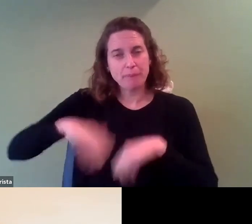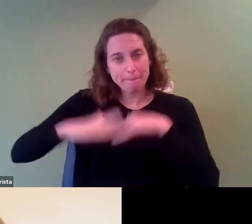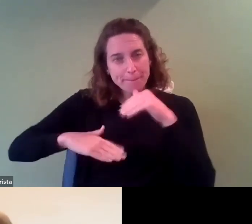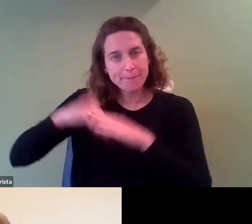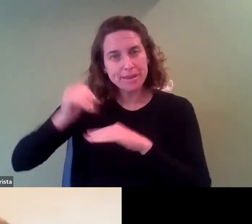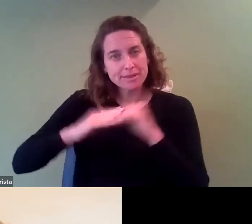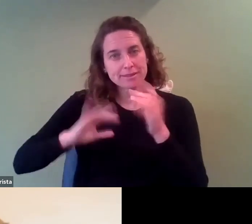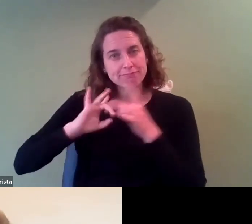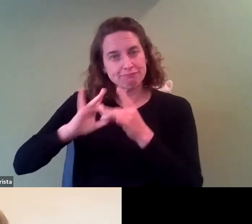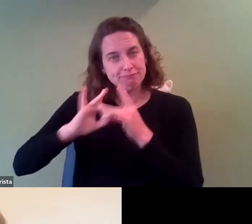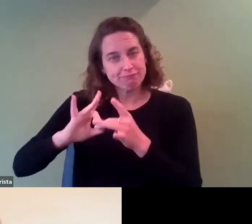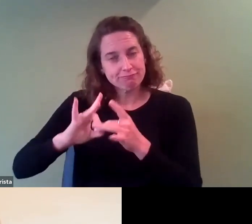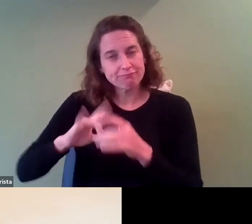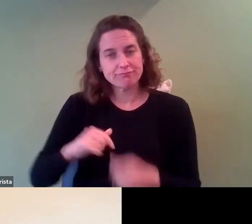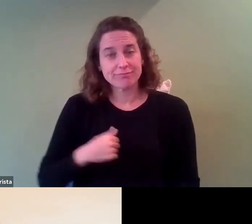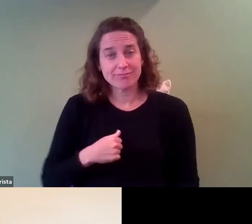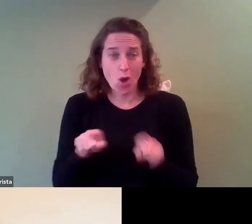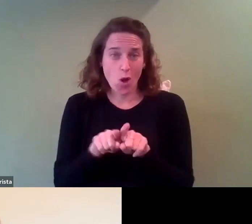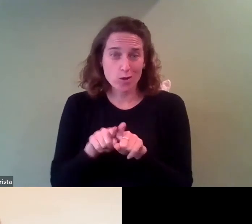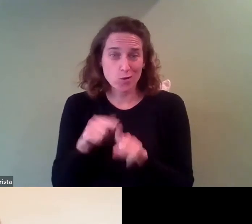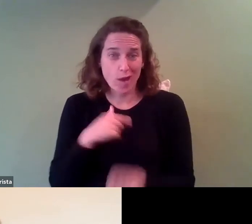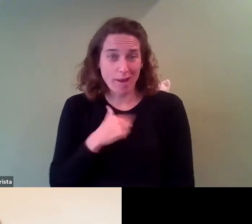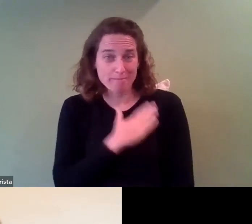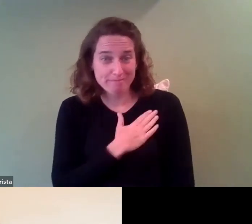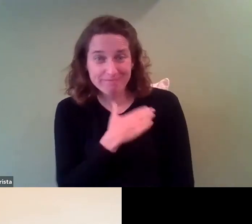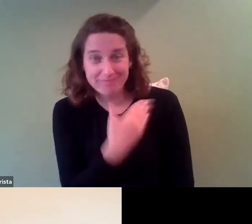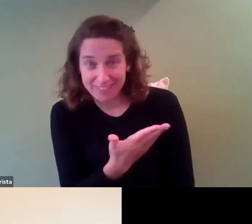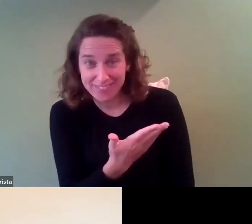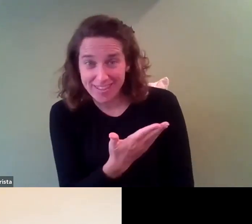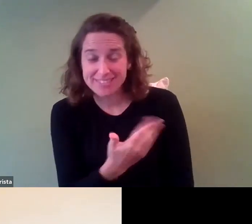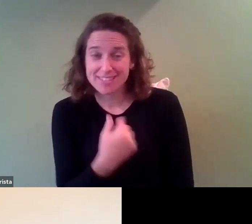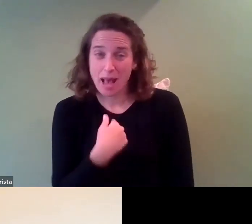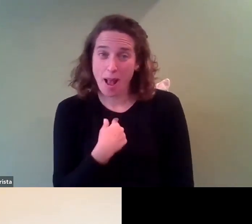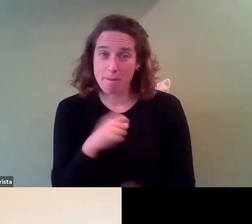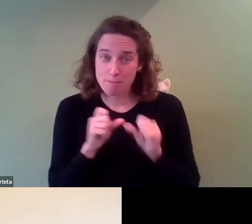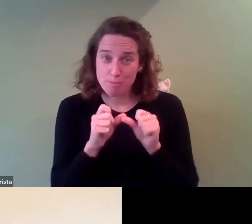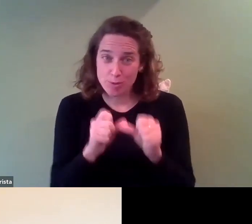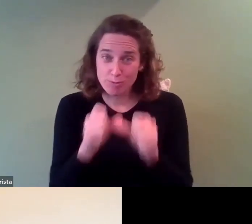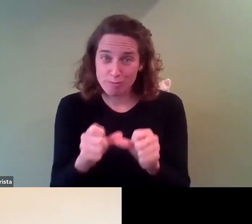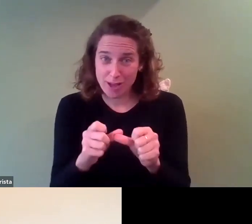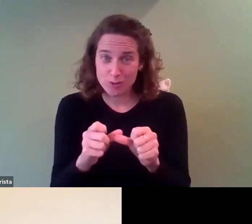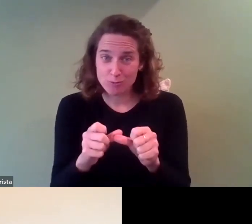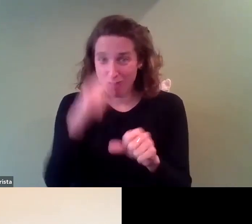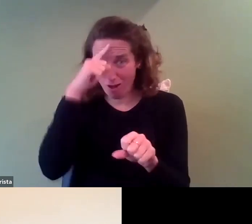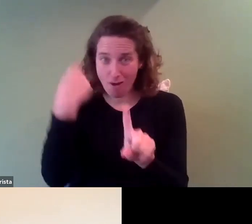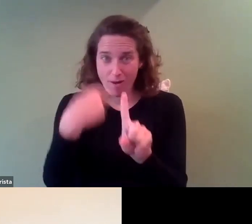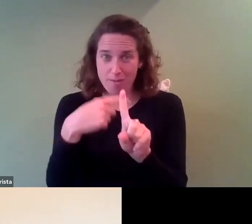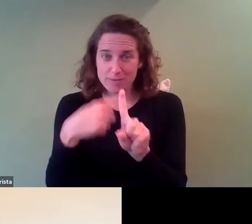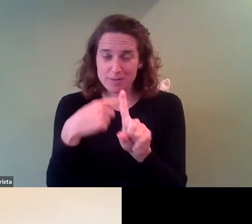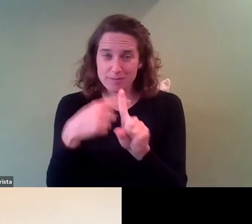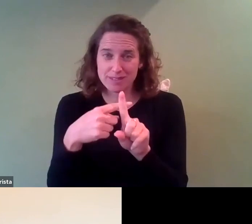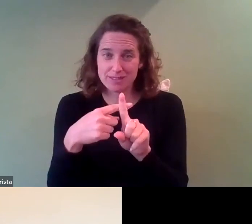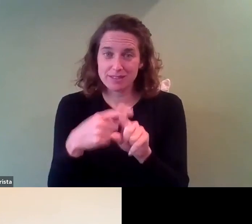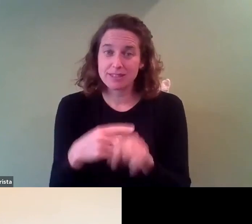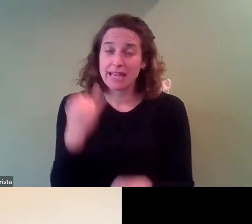And again, confessing that I am the perpetual optimist, I think that if we can use social media